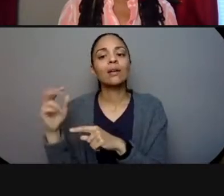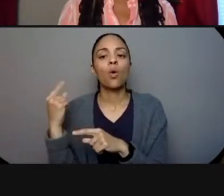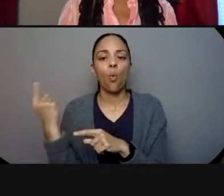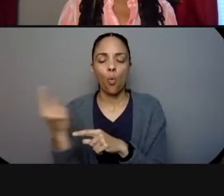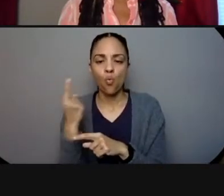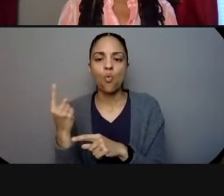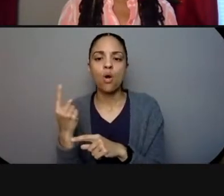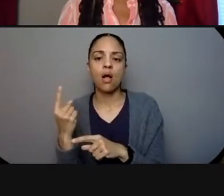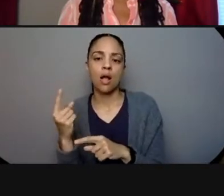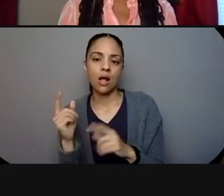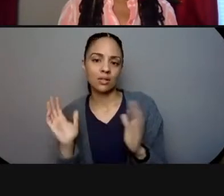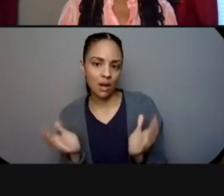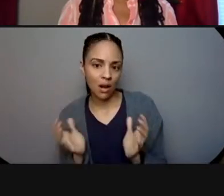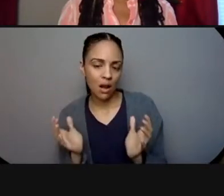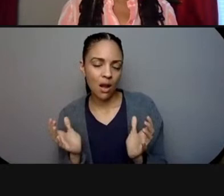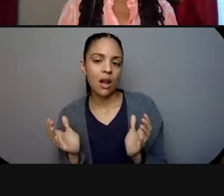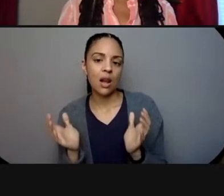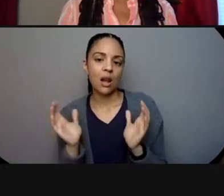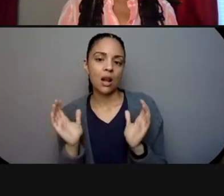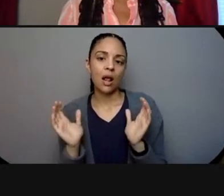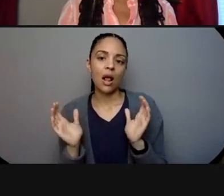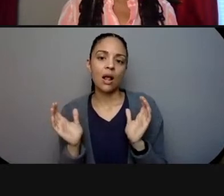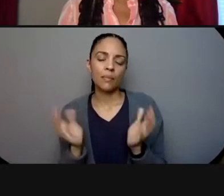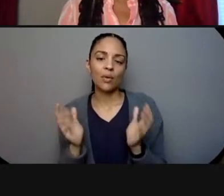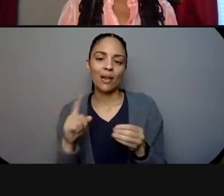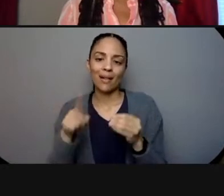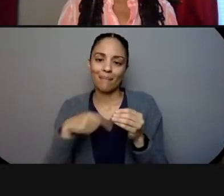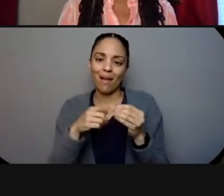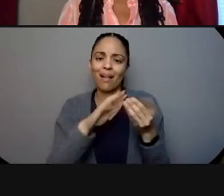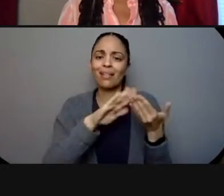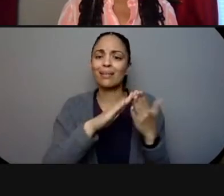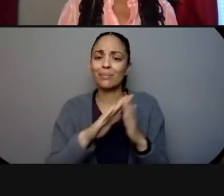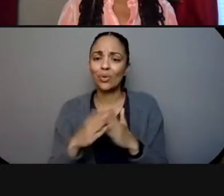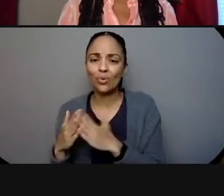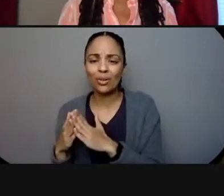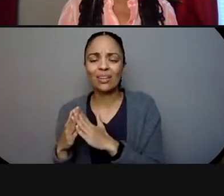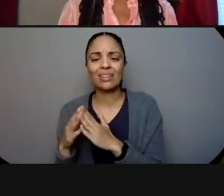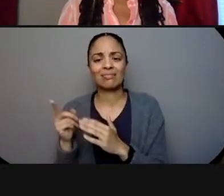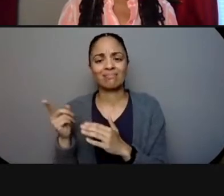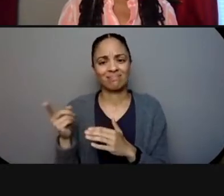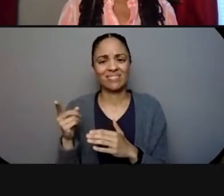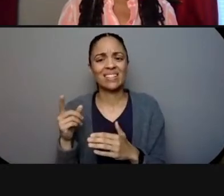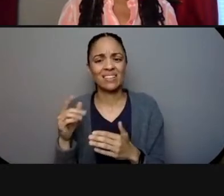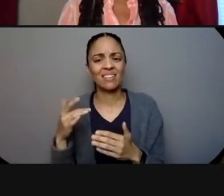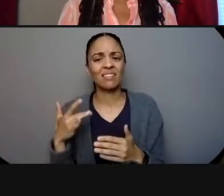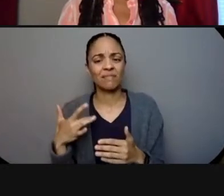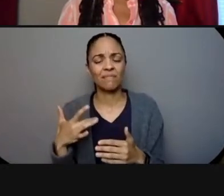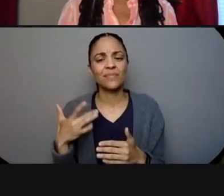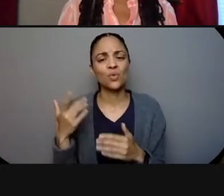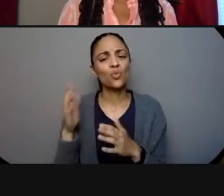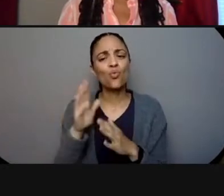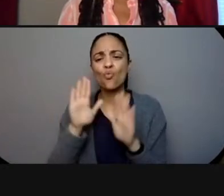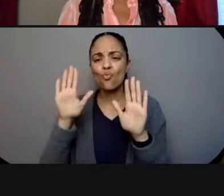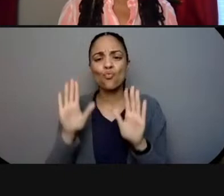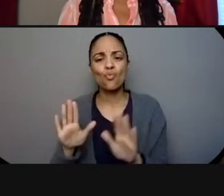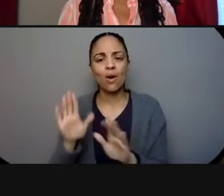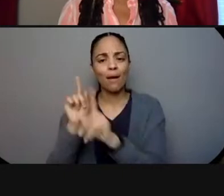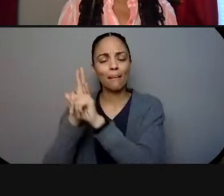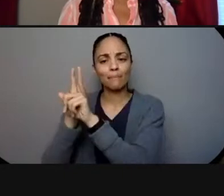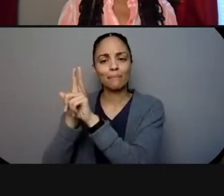I'd say overall community is super important. And Rennie, he was a great mentor. He wasn't